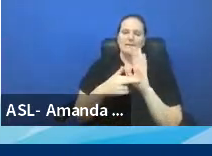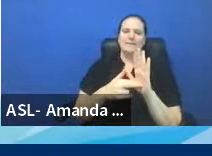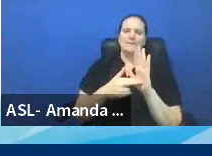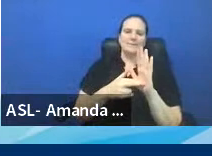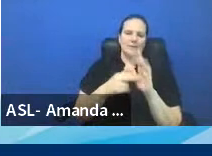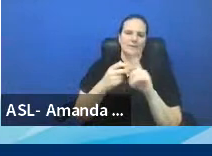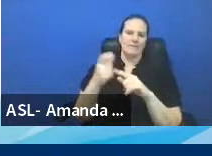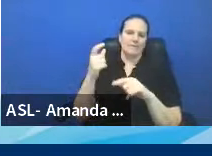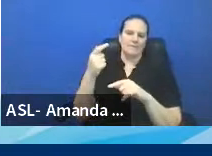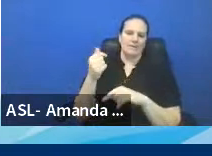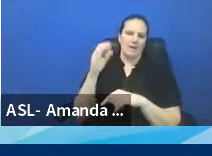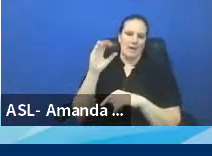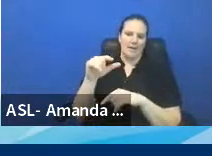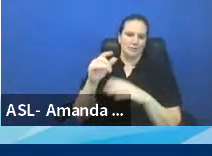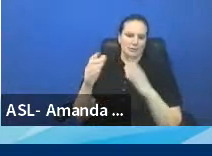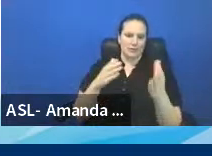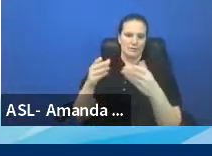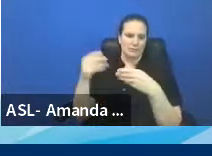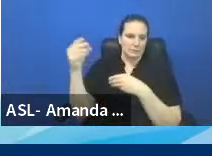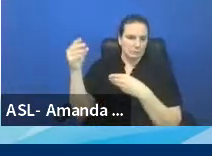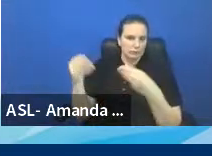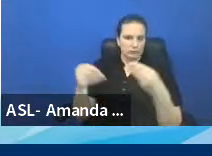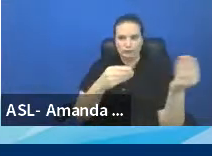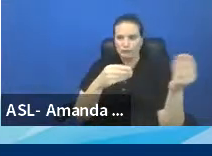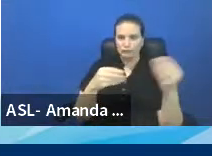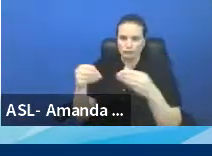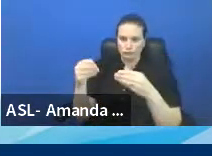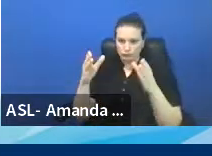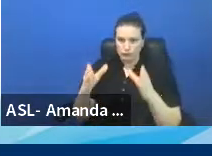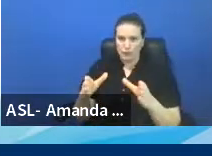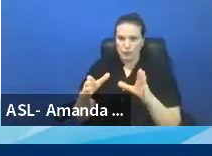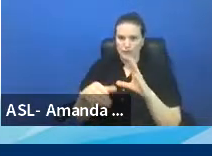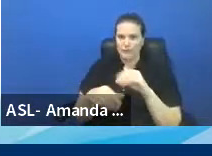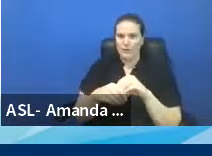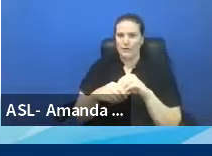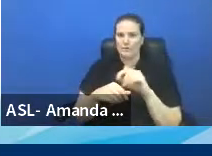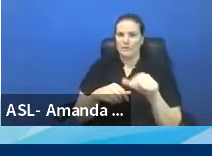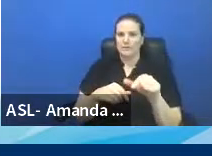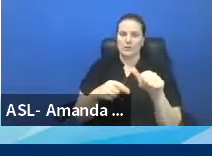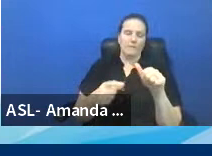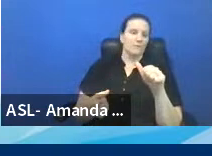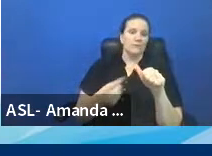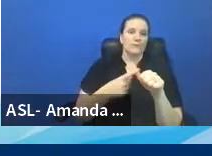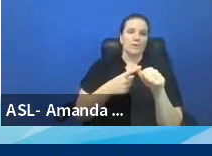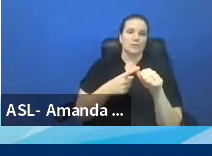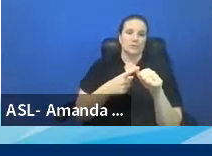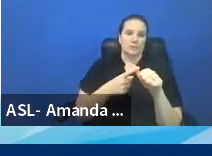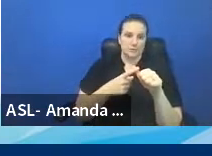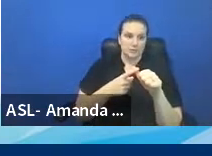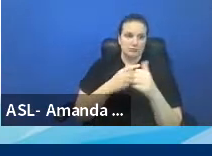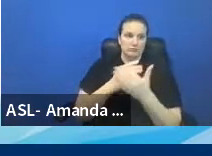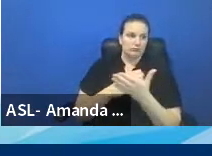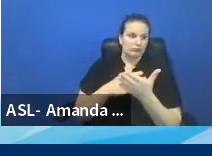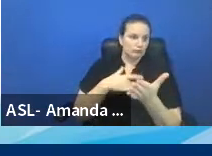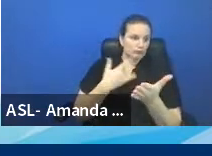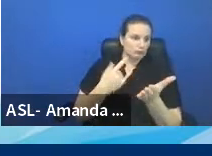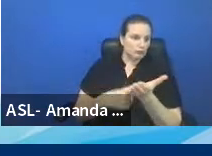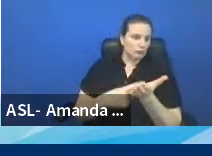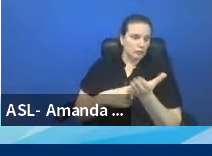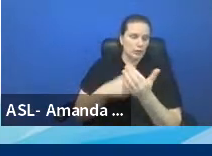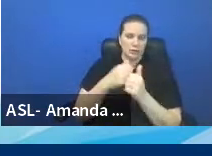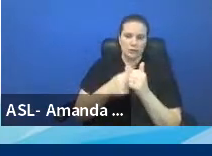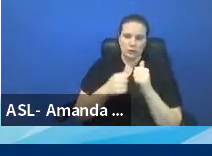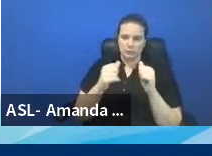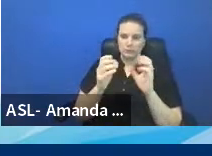to serve as that liaison to this body to give you all a firsthand account as to what's being discussed at each